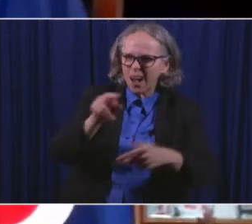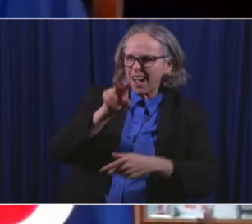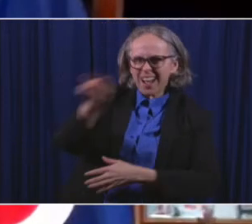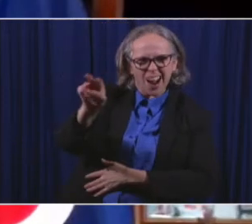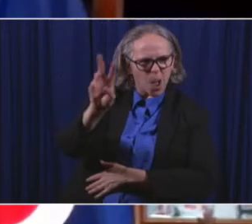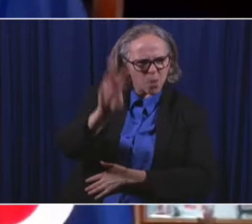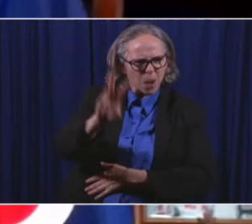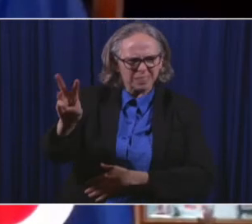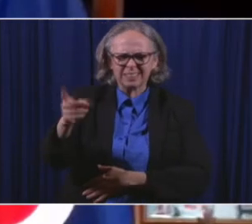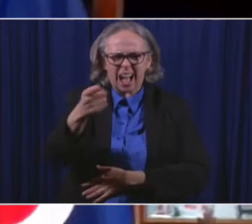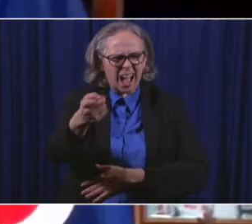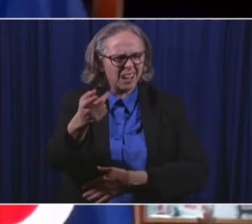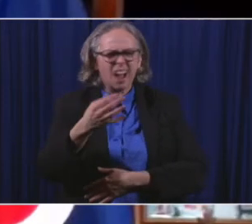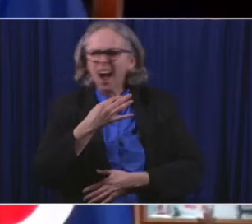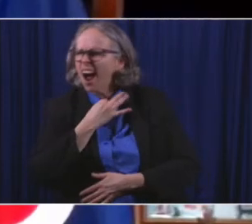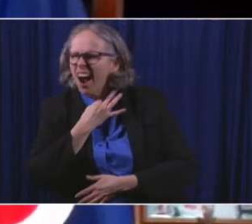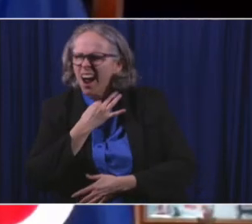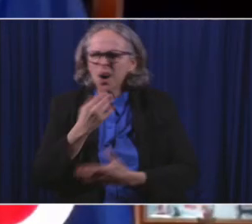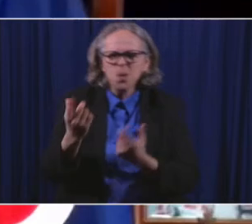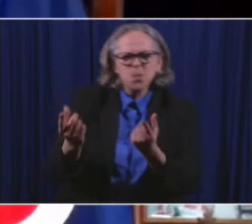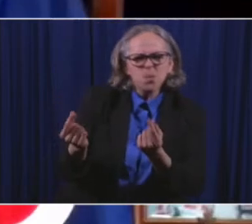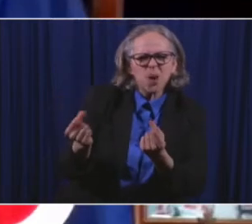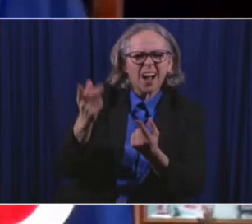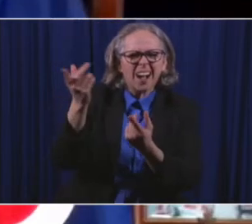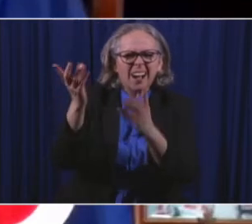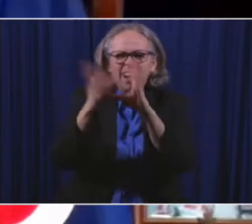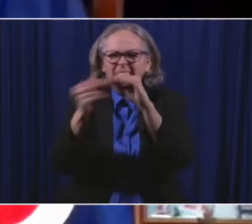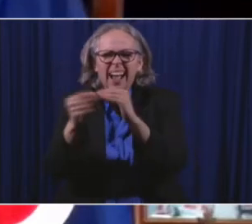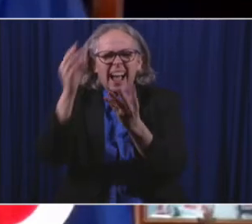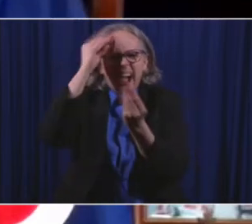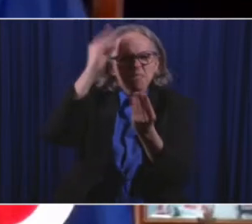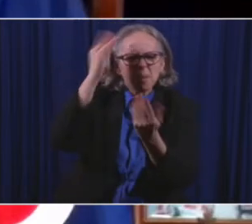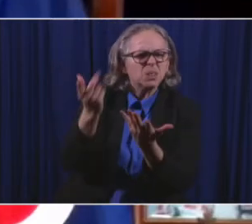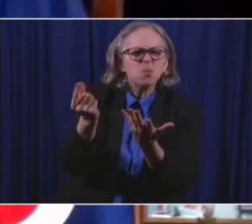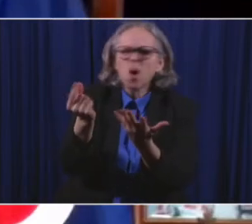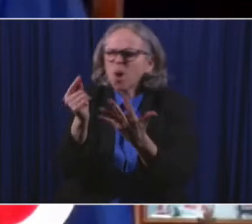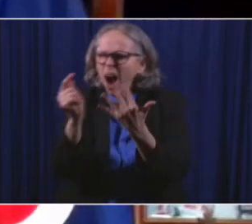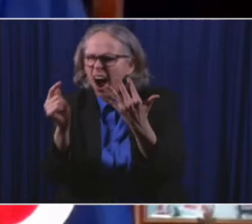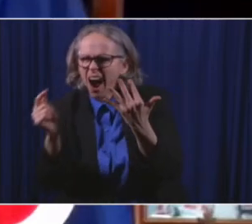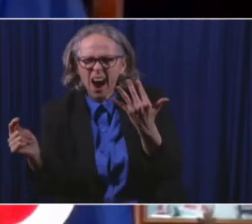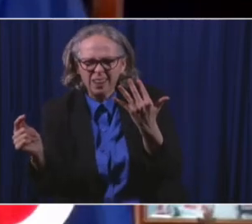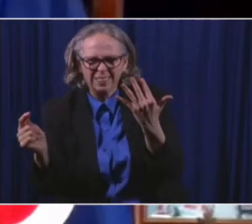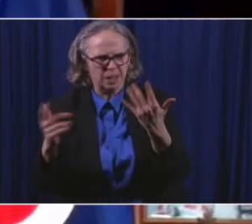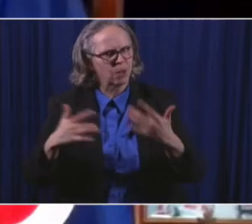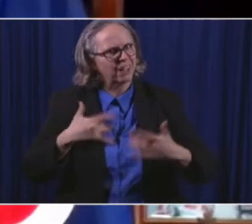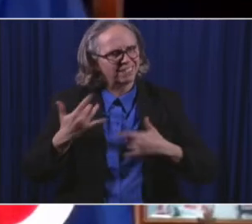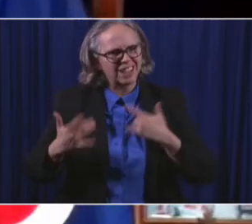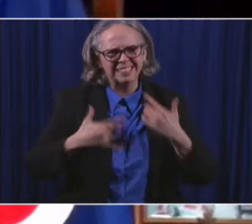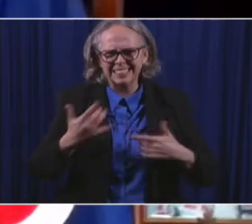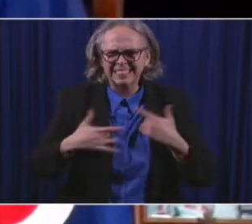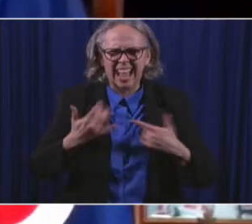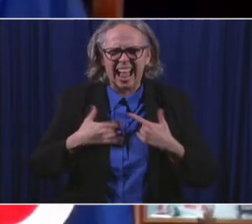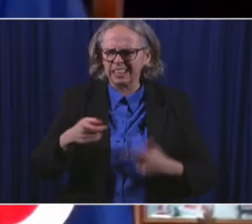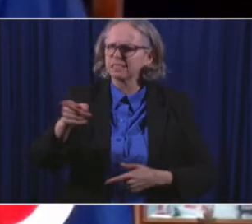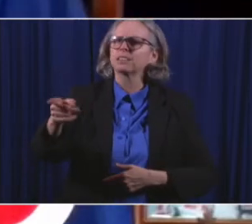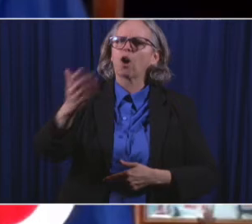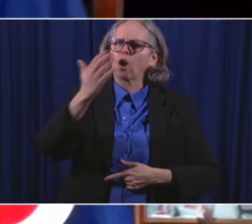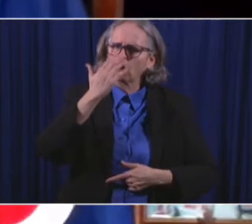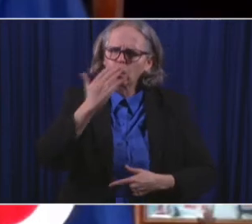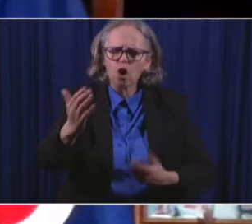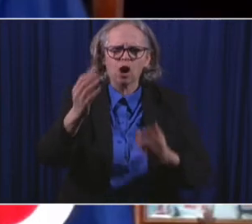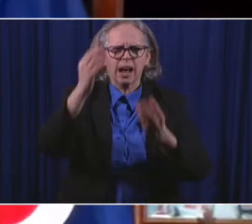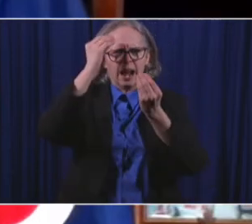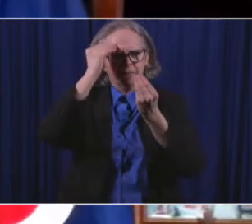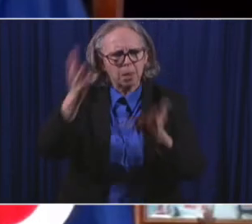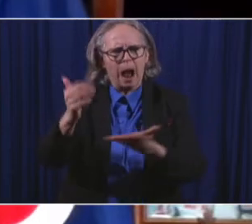I know that I took a little peek at some of the things that were on there live this morning, and I was excited about it because they're just new insights into information